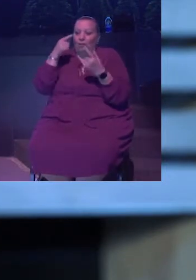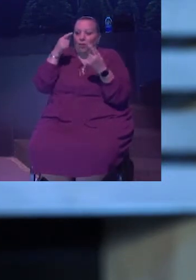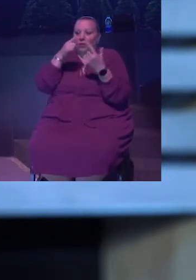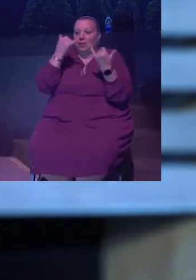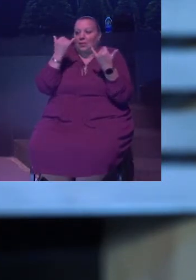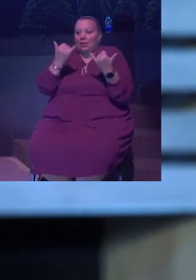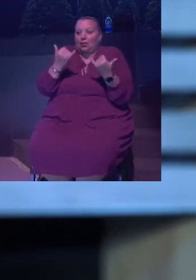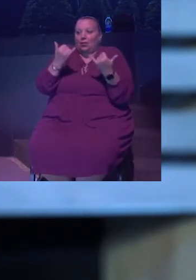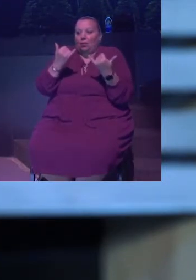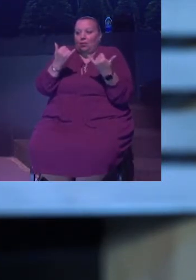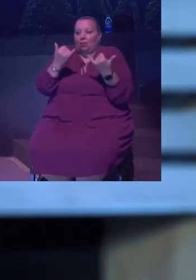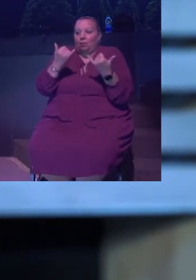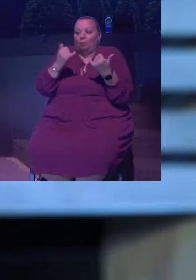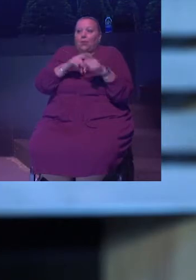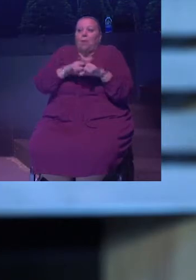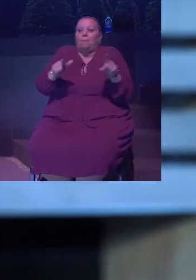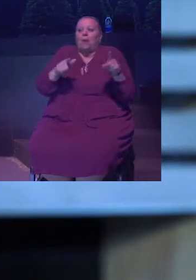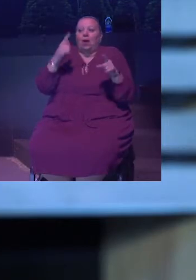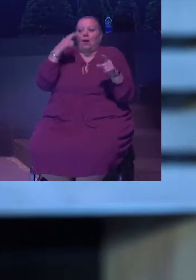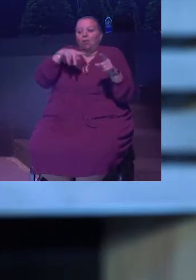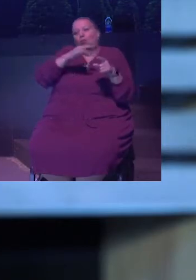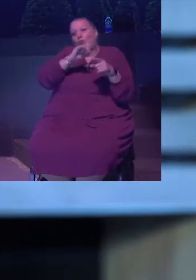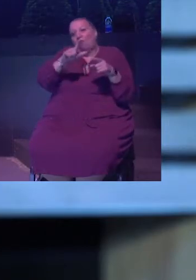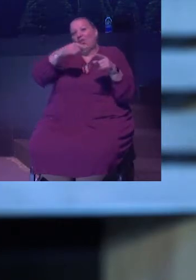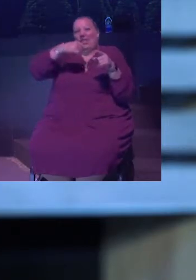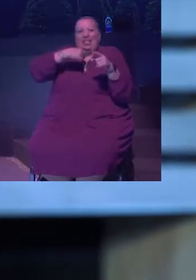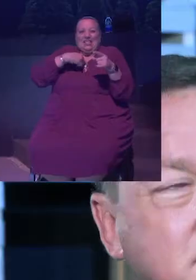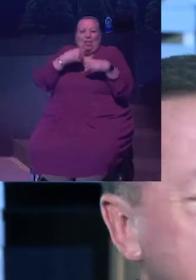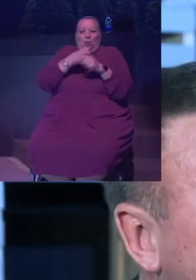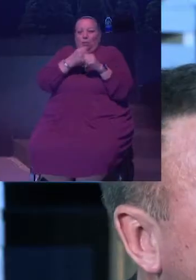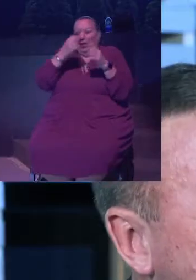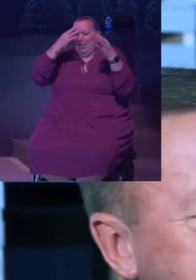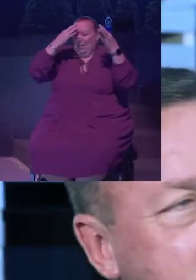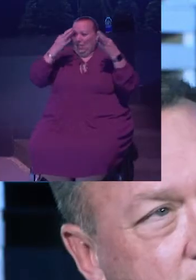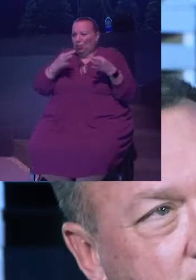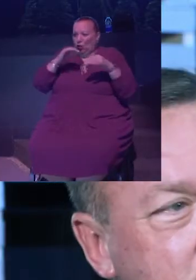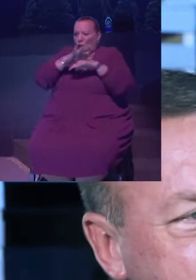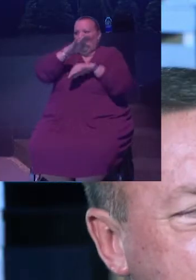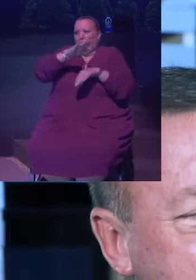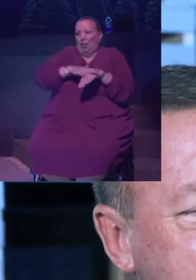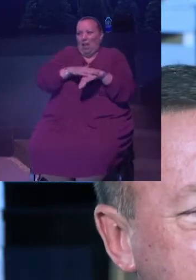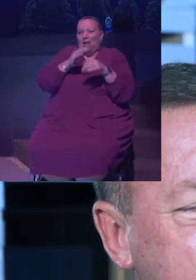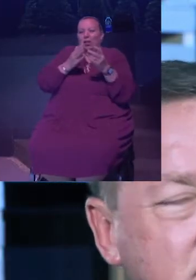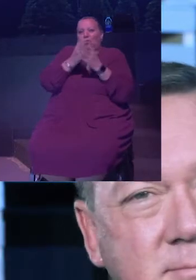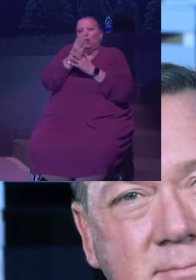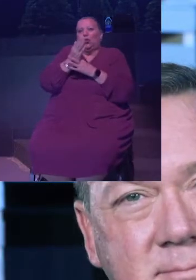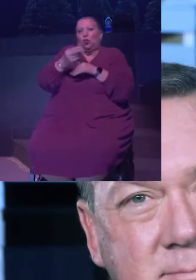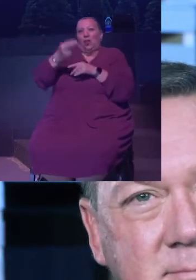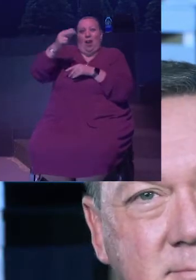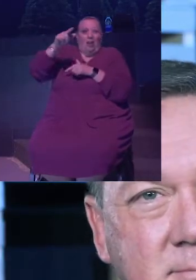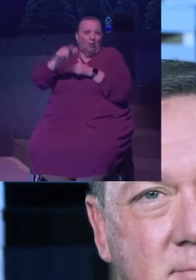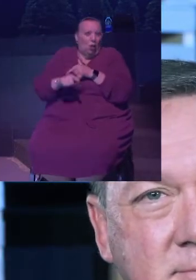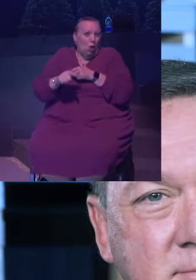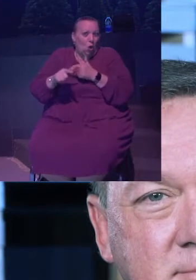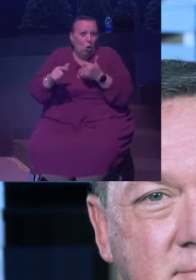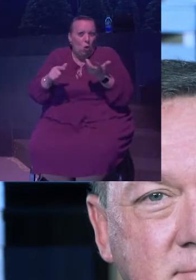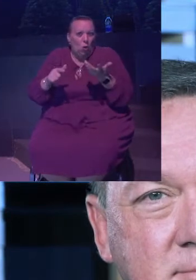income. But for Phil and I, we had made that decision early on, and even through the highs and lows, we